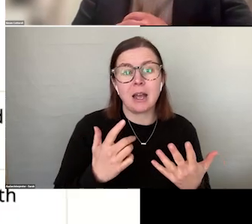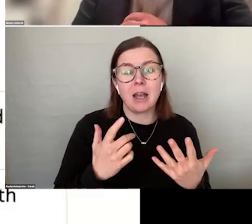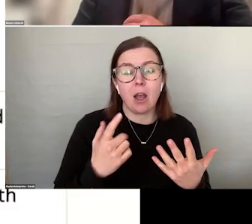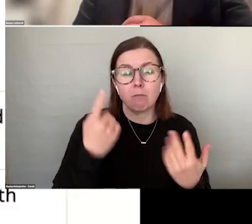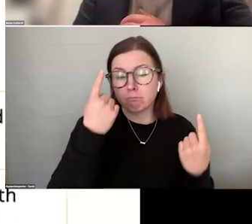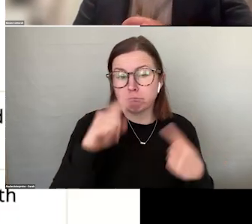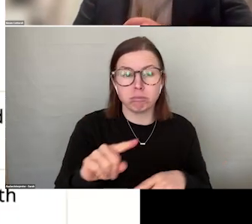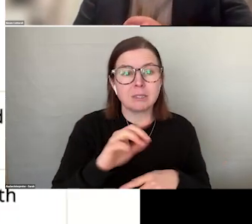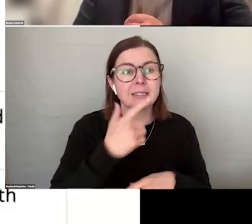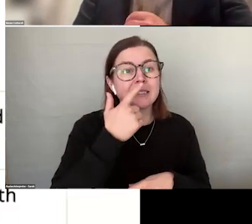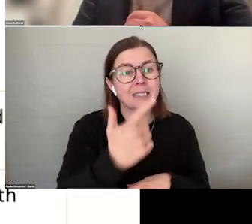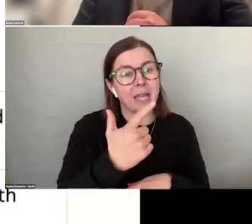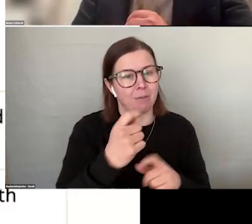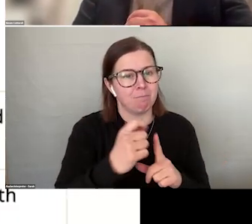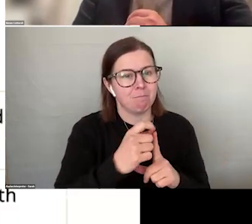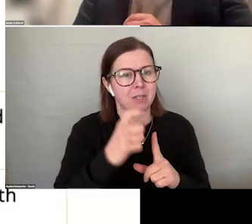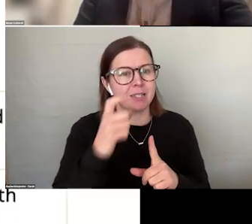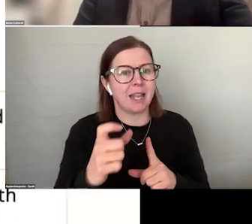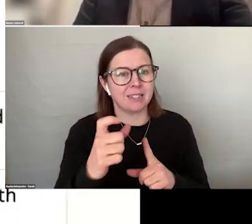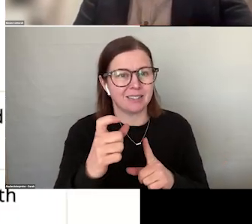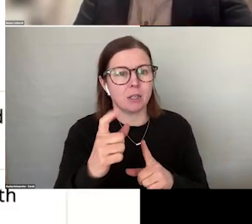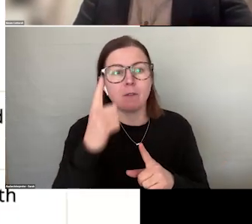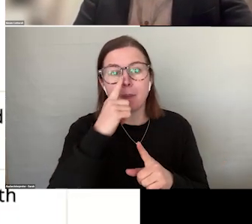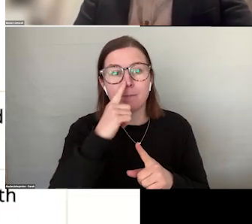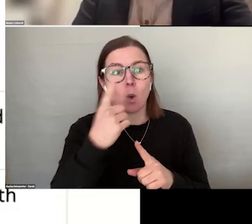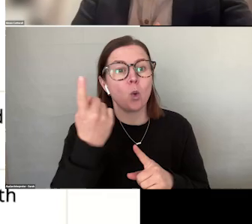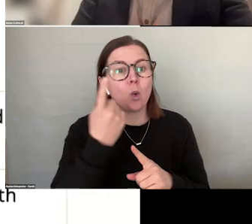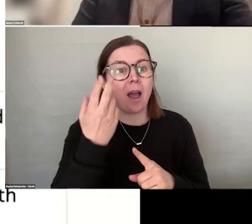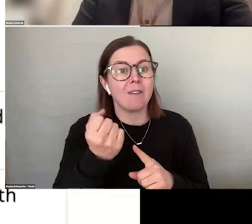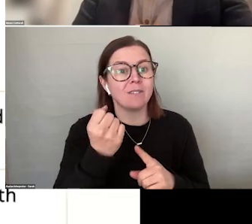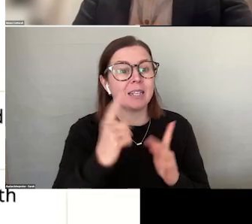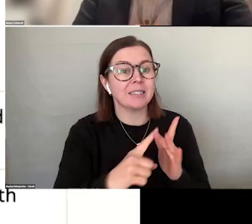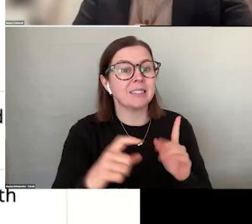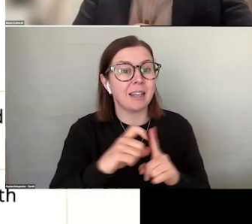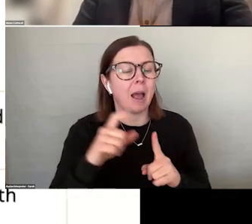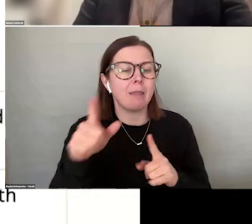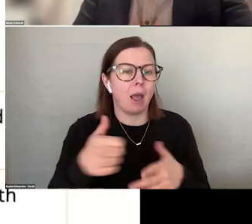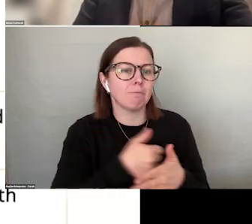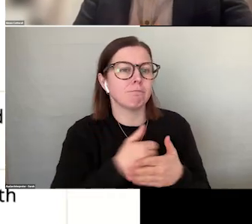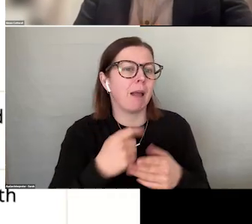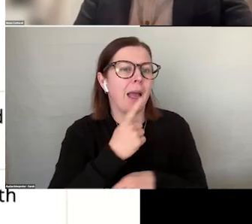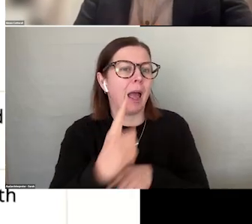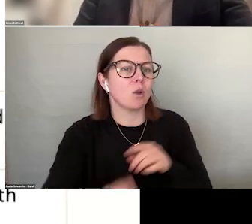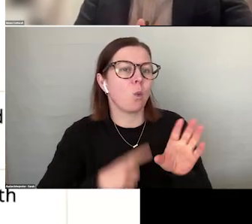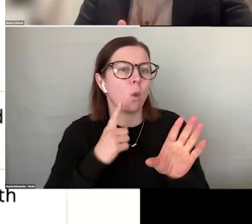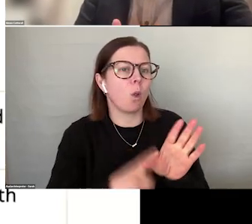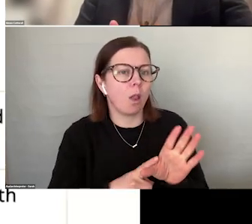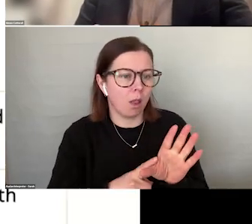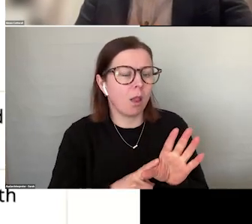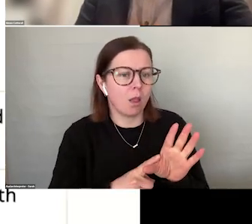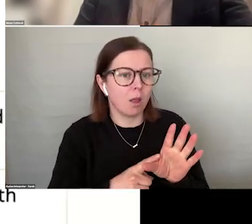of people with intellectual disability get an annual health assessment with their GP, and we need to do something